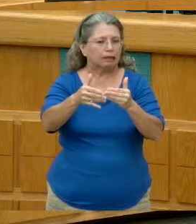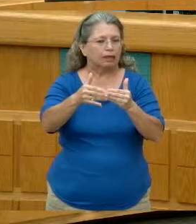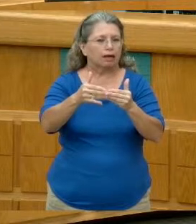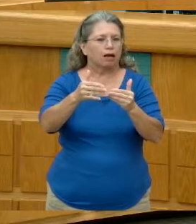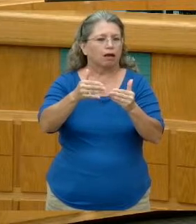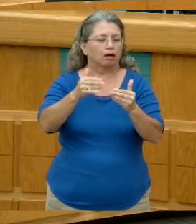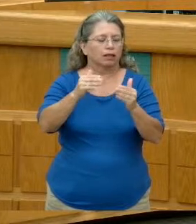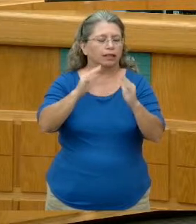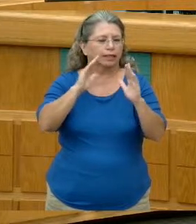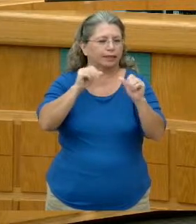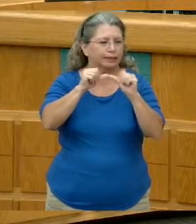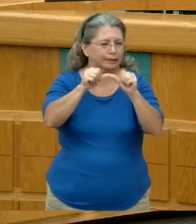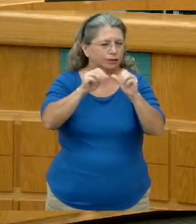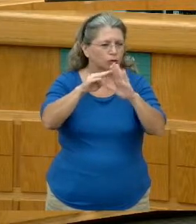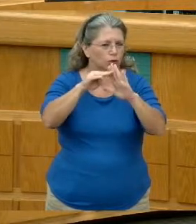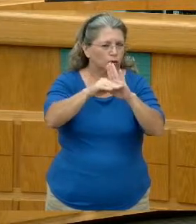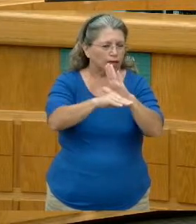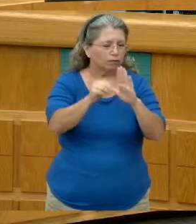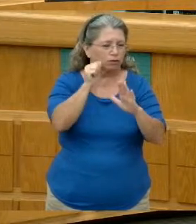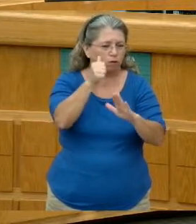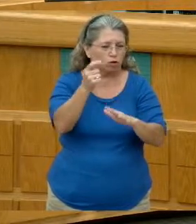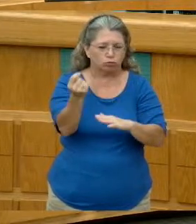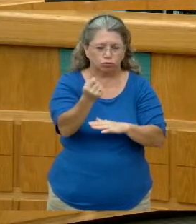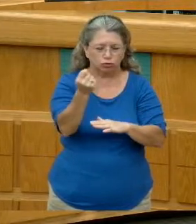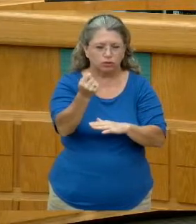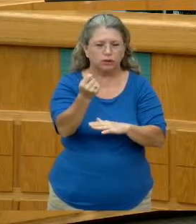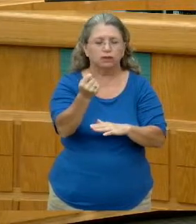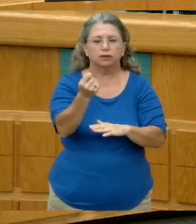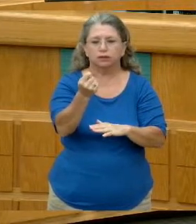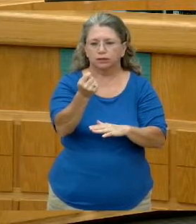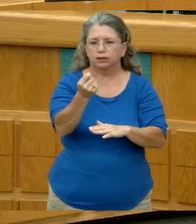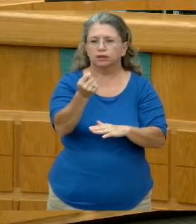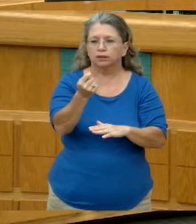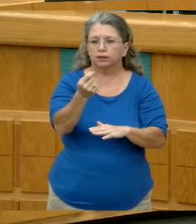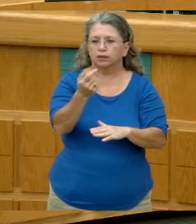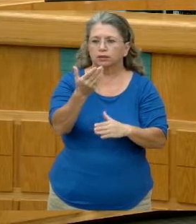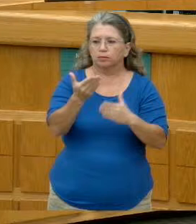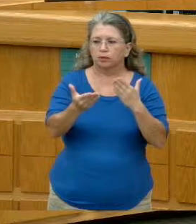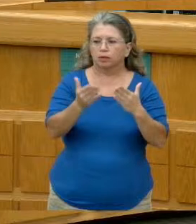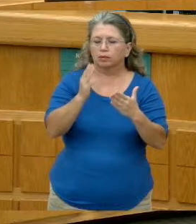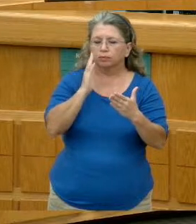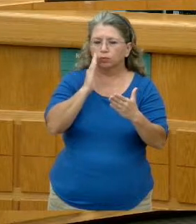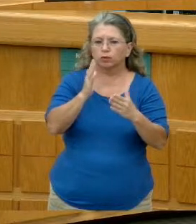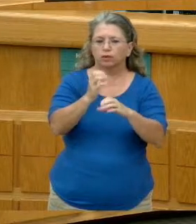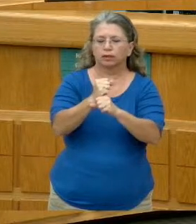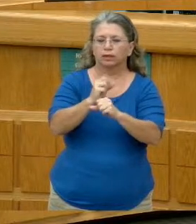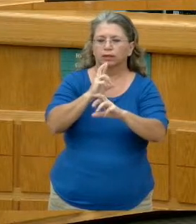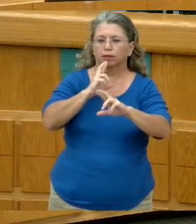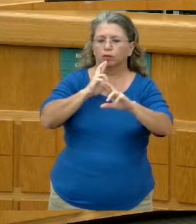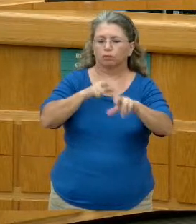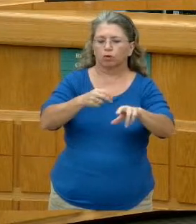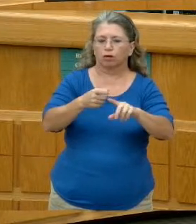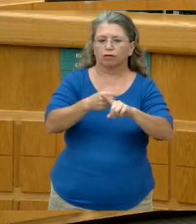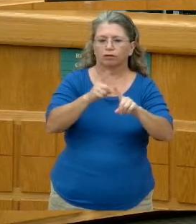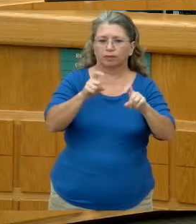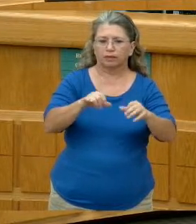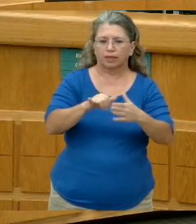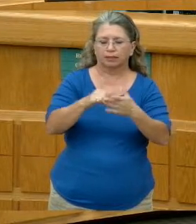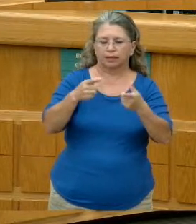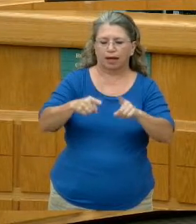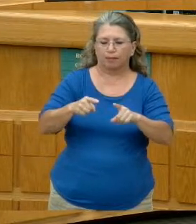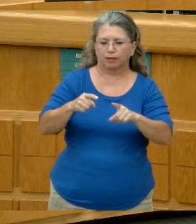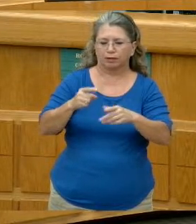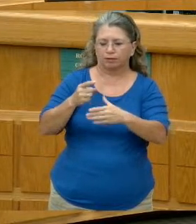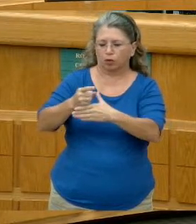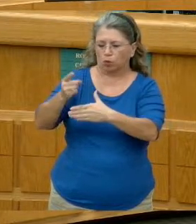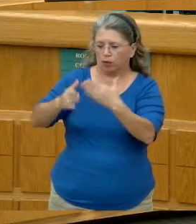going down. Tomorrow's Tuesday. We'll probably get a report from those tests that were done over the weekend on